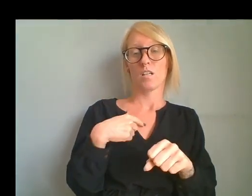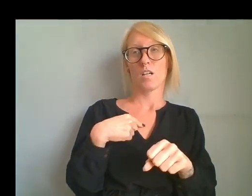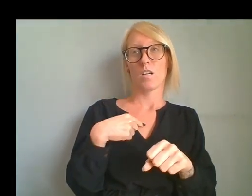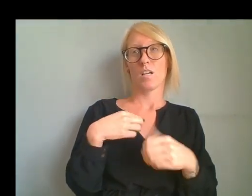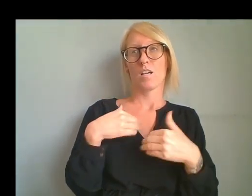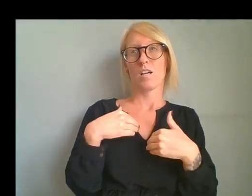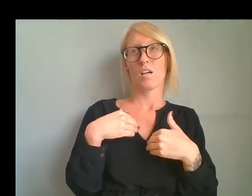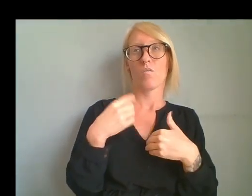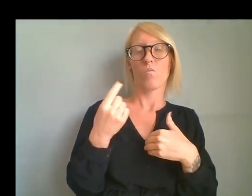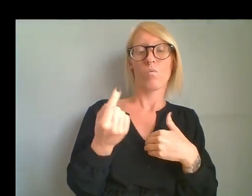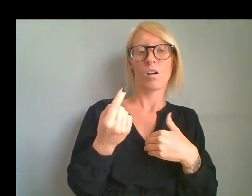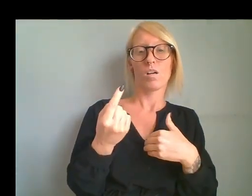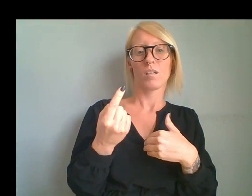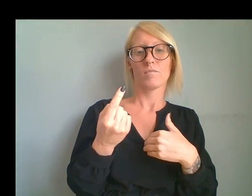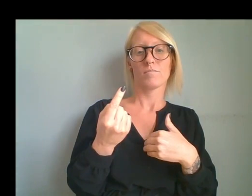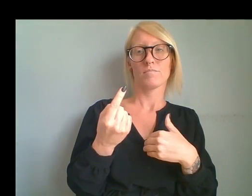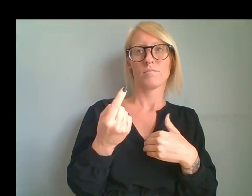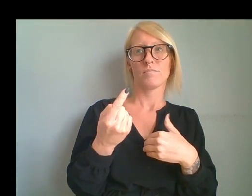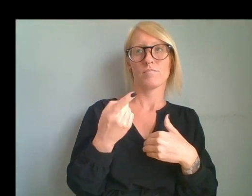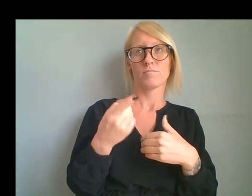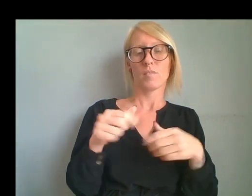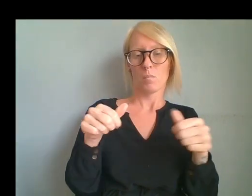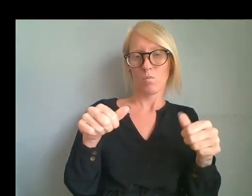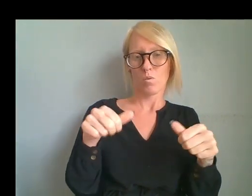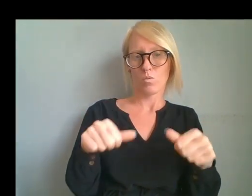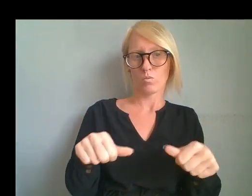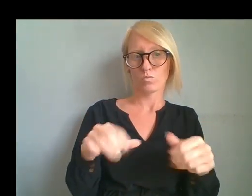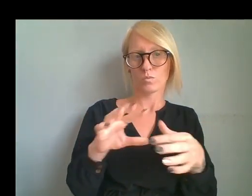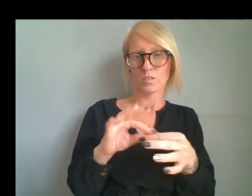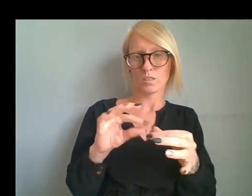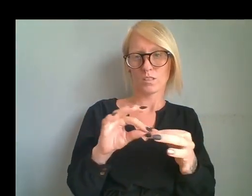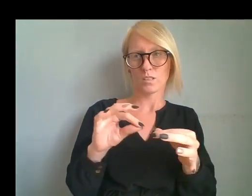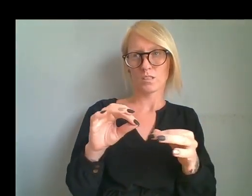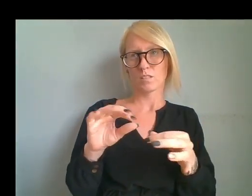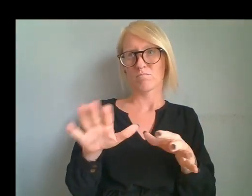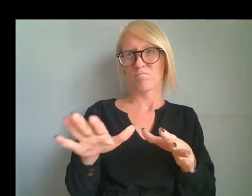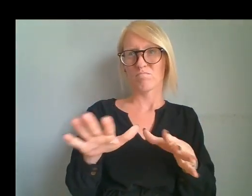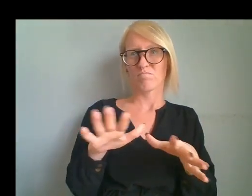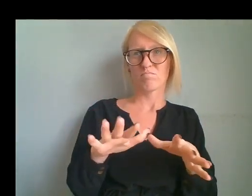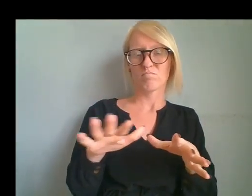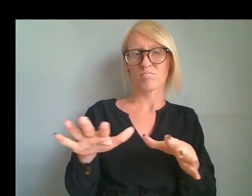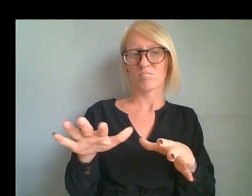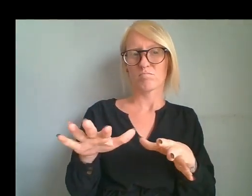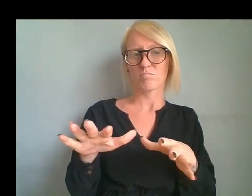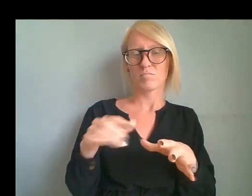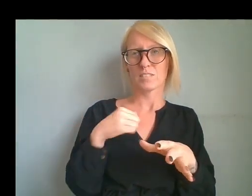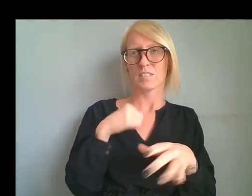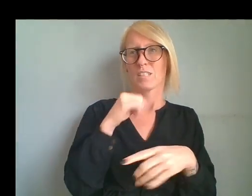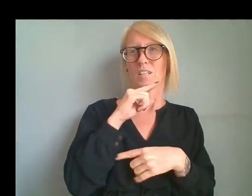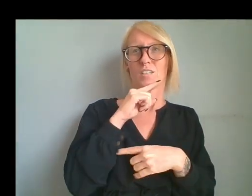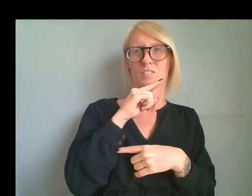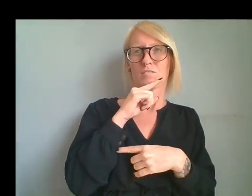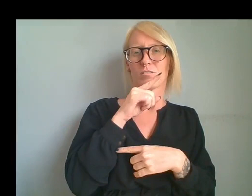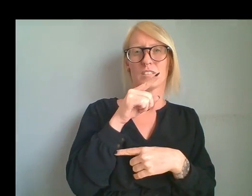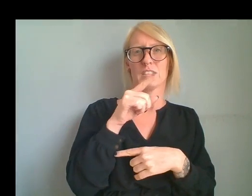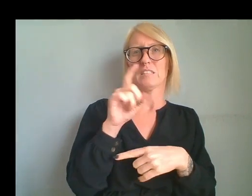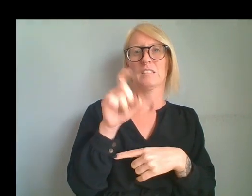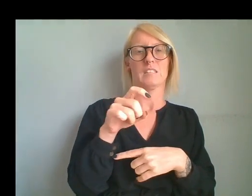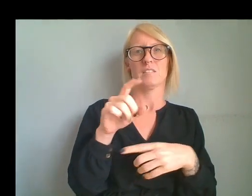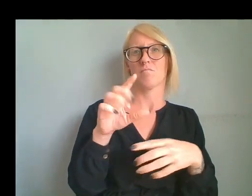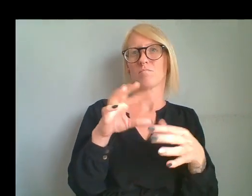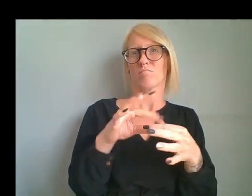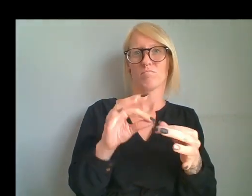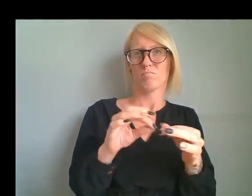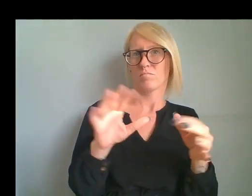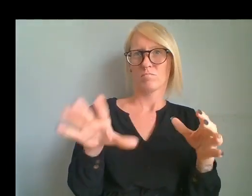one on there that it was just really spammy. There was no reason for it to be on there, and I deleted it.